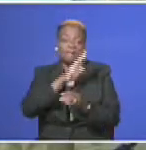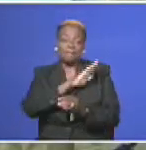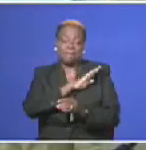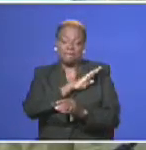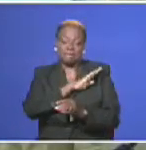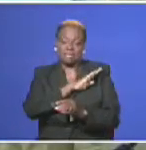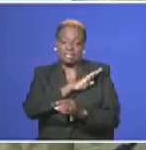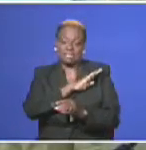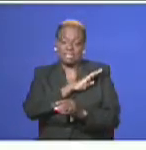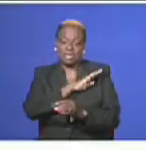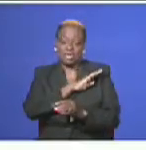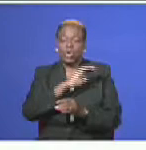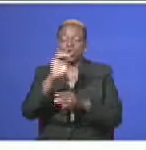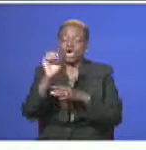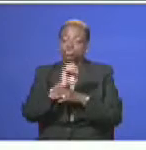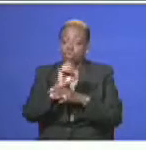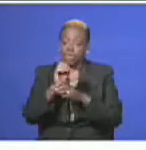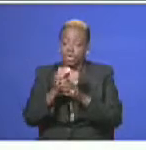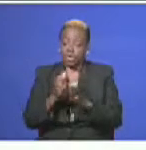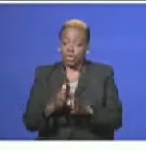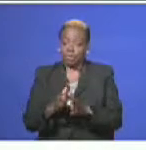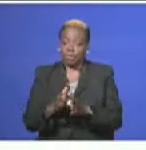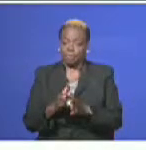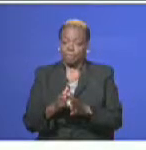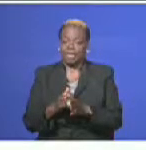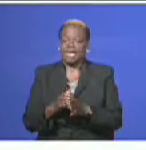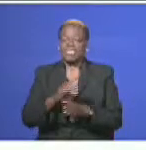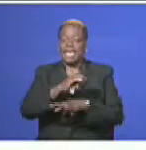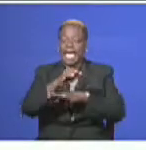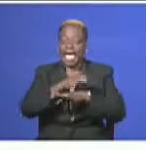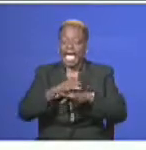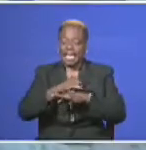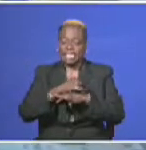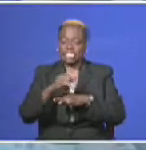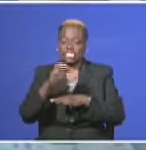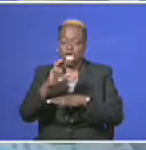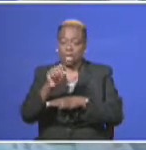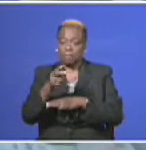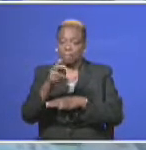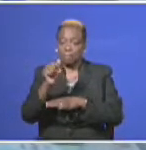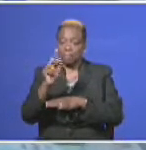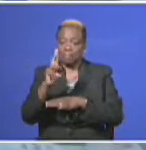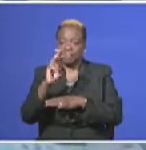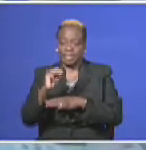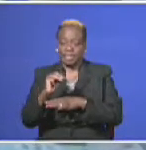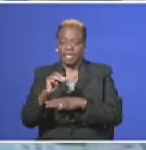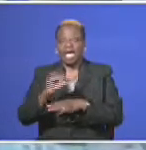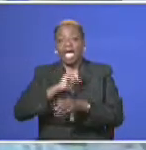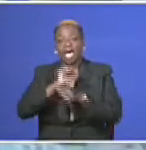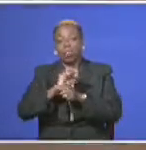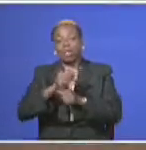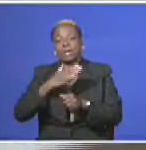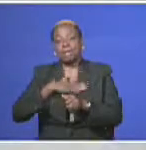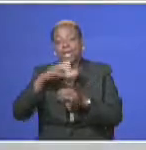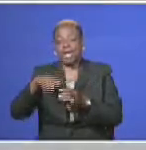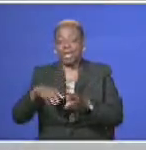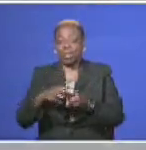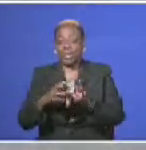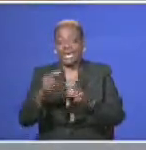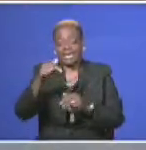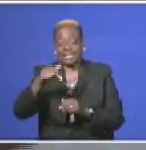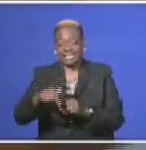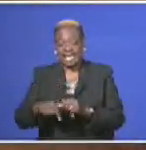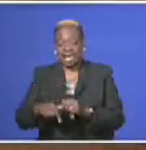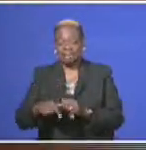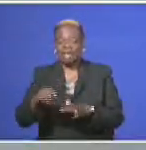whose Bahamian-inspired jewelry line is full of island flair and charm. I just worked my way literally down the mile. I have